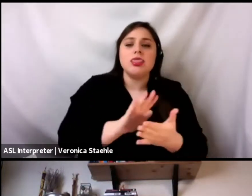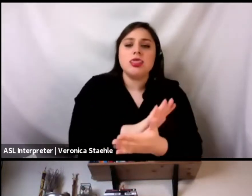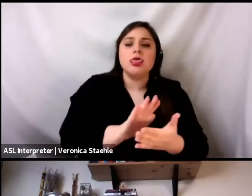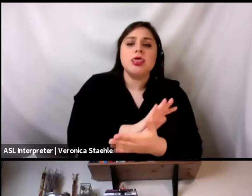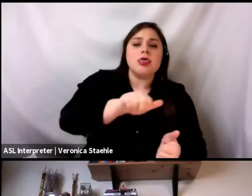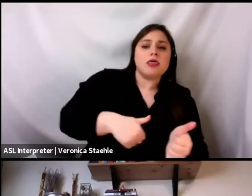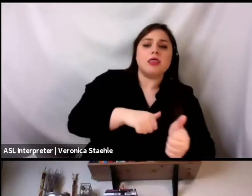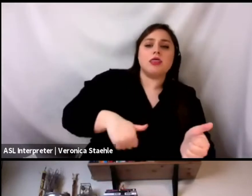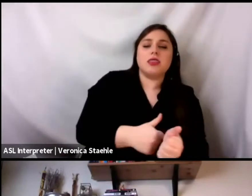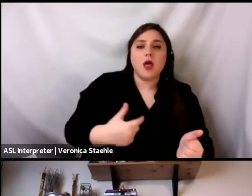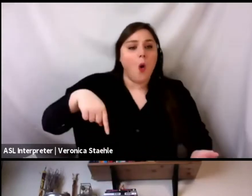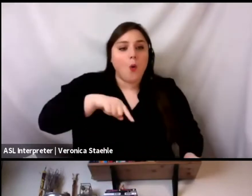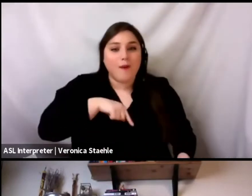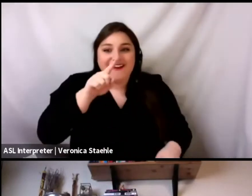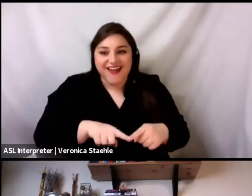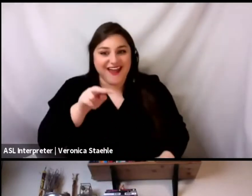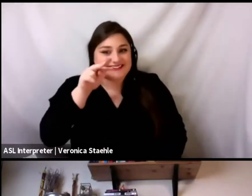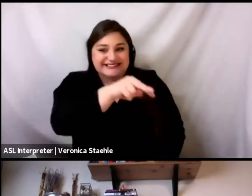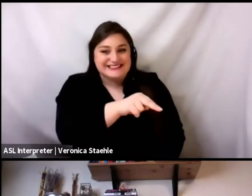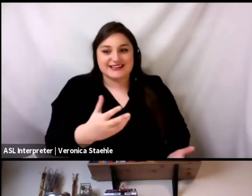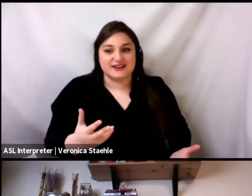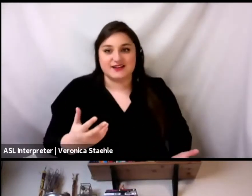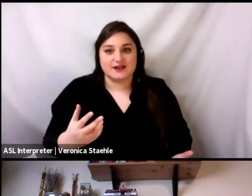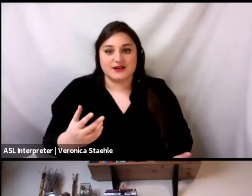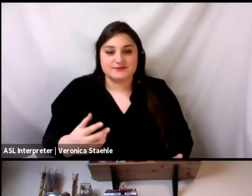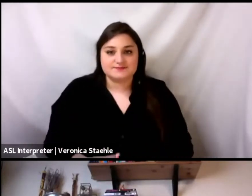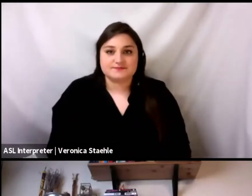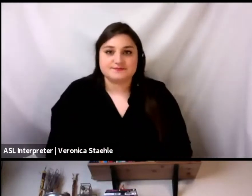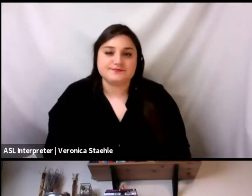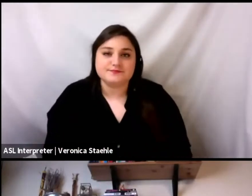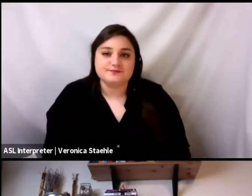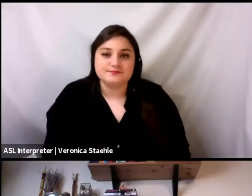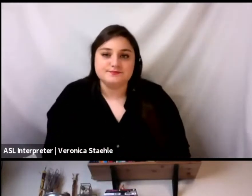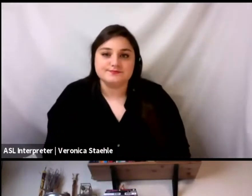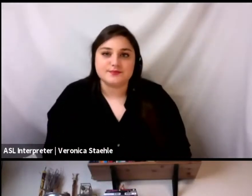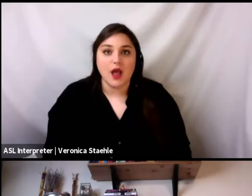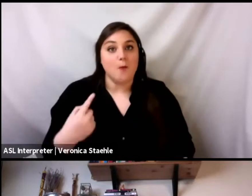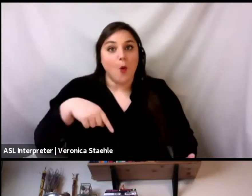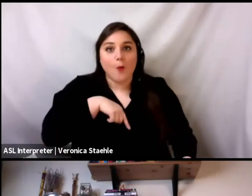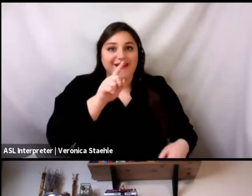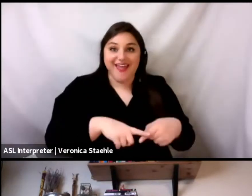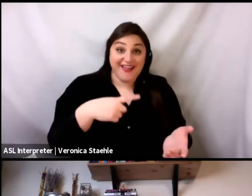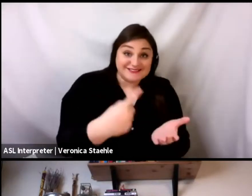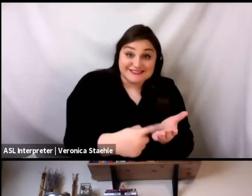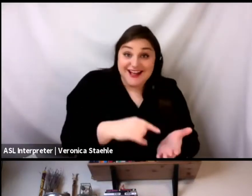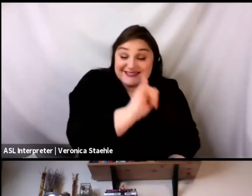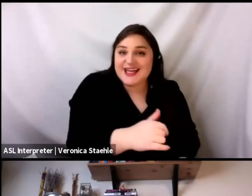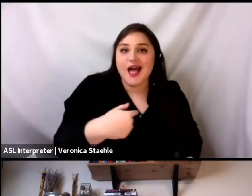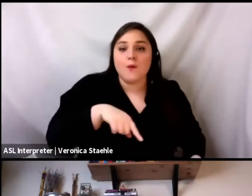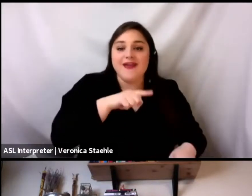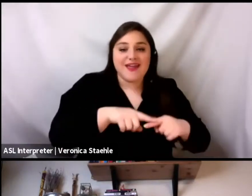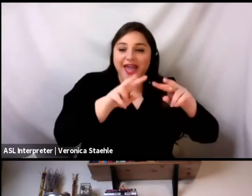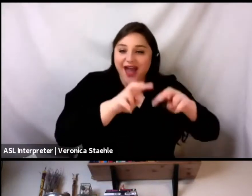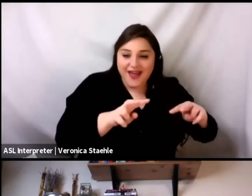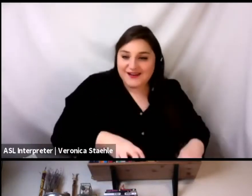no, it's like we're not able to engage with it at that level, or that sense